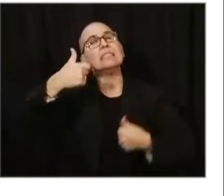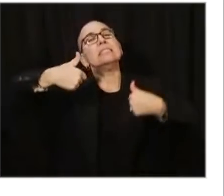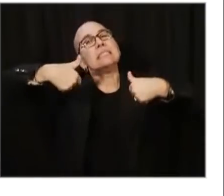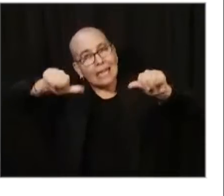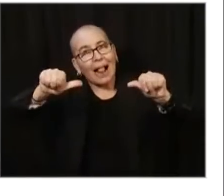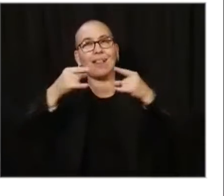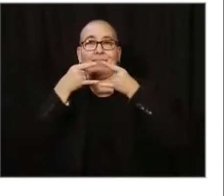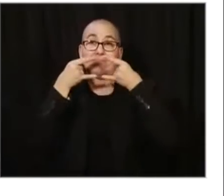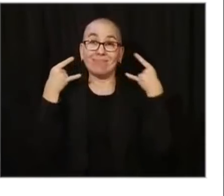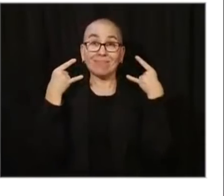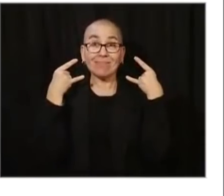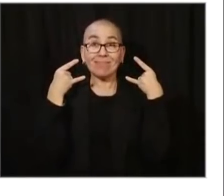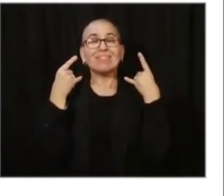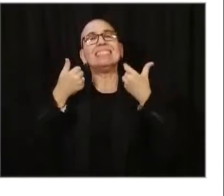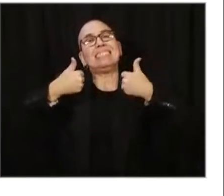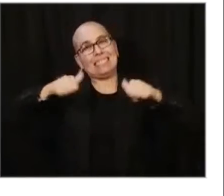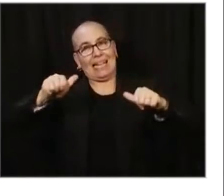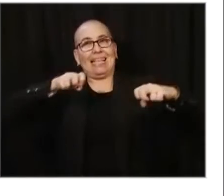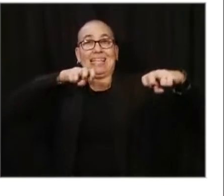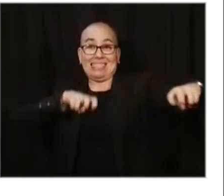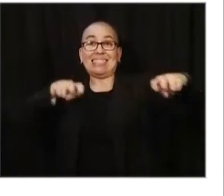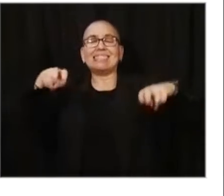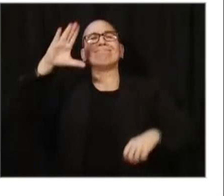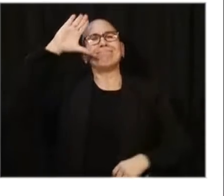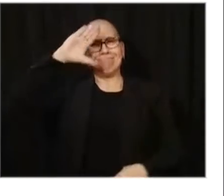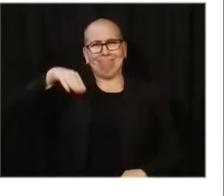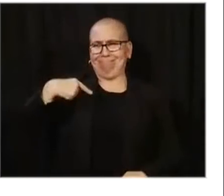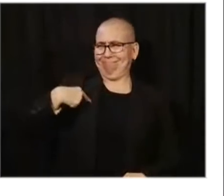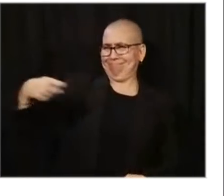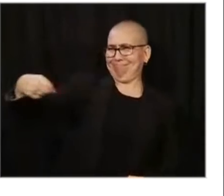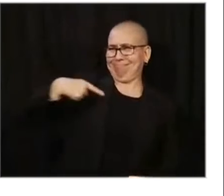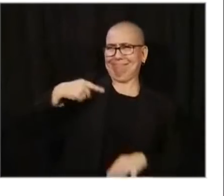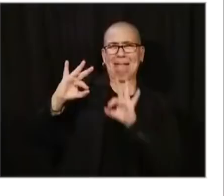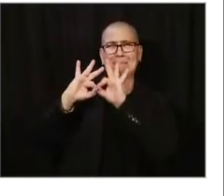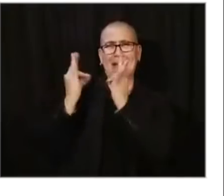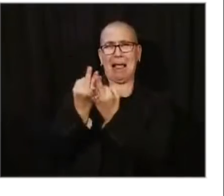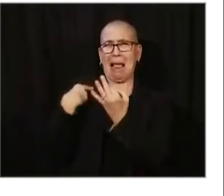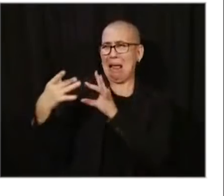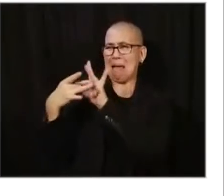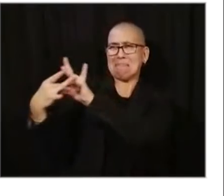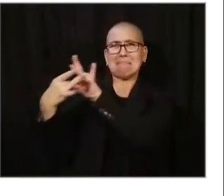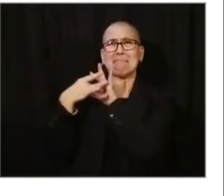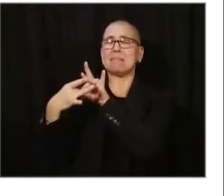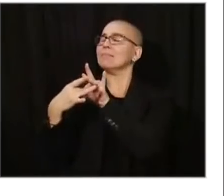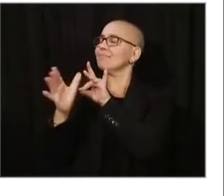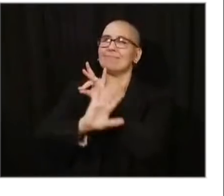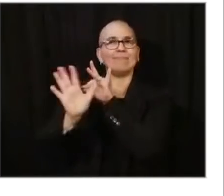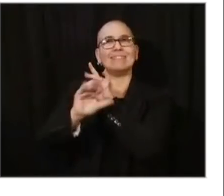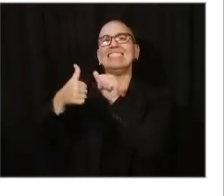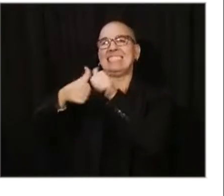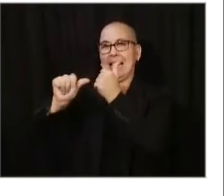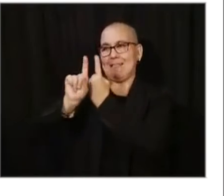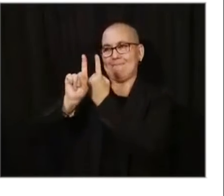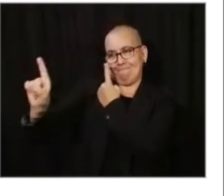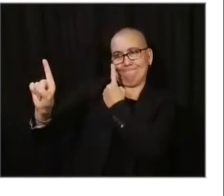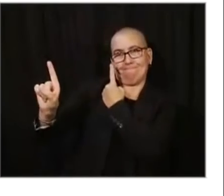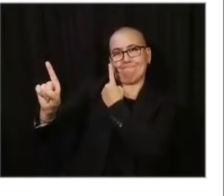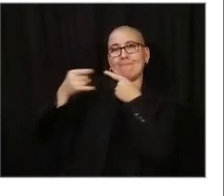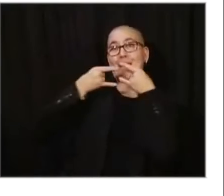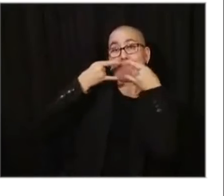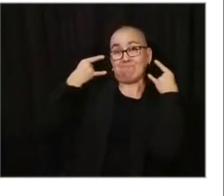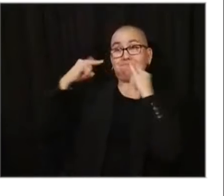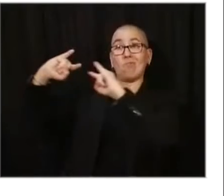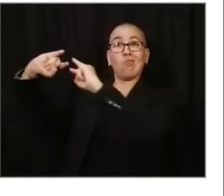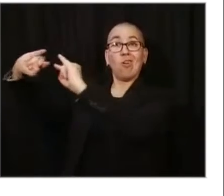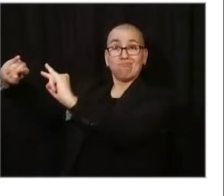recognize just because they're family and just because you know them, you've not eliminated the risk. And then this will go into effect at 10 p.m. on this